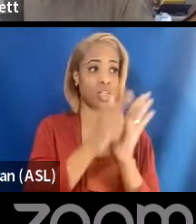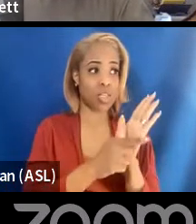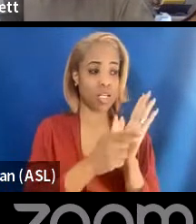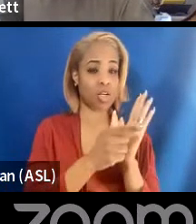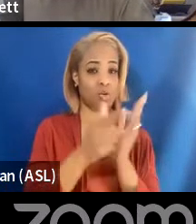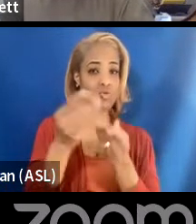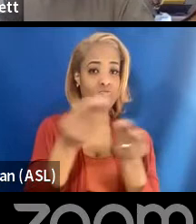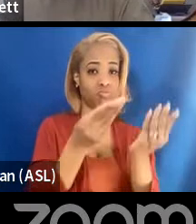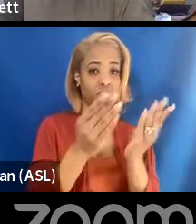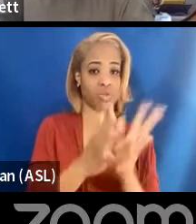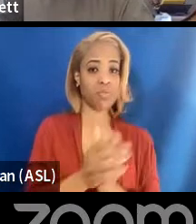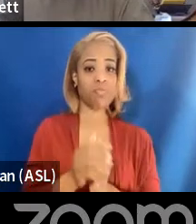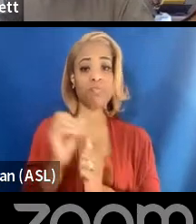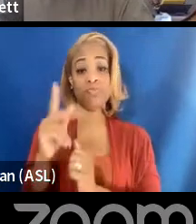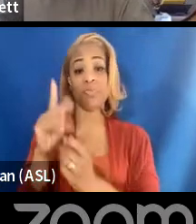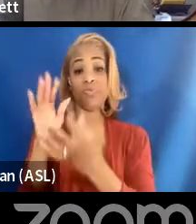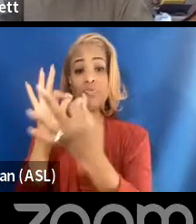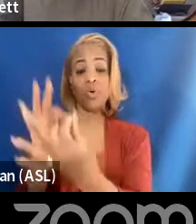Okay. Perfect.